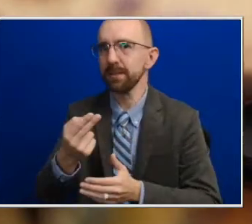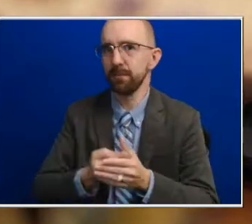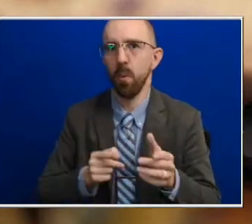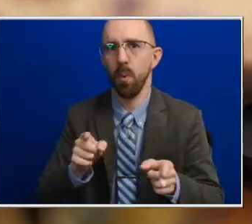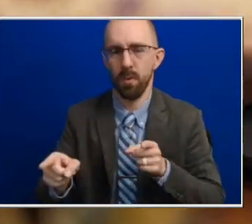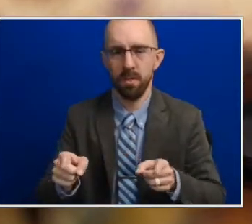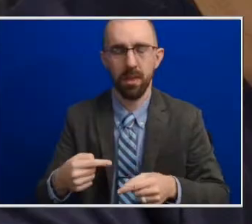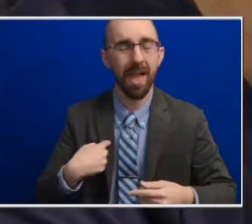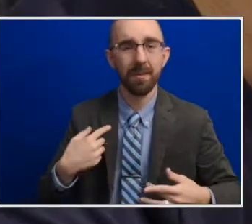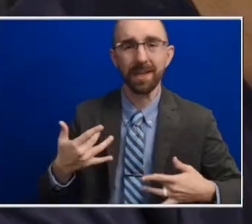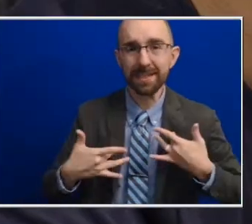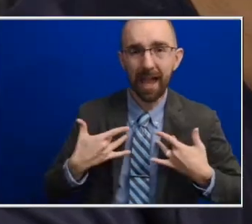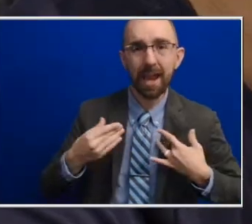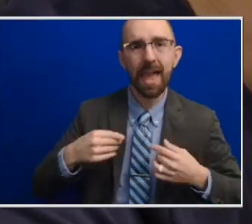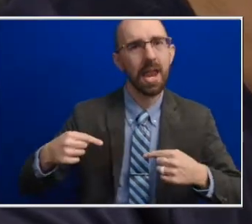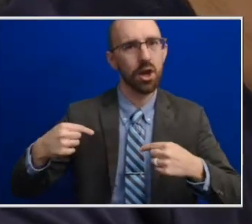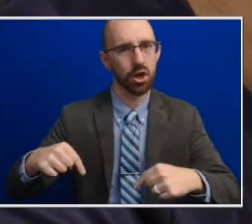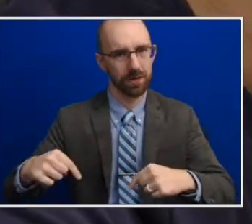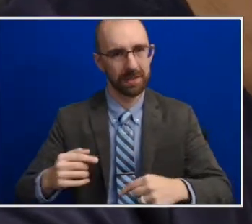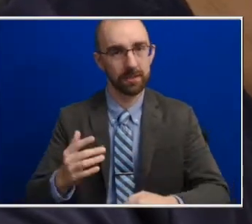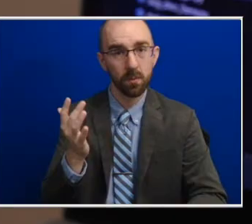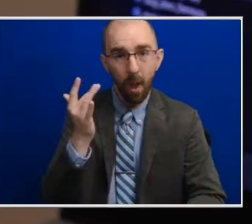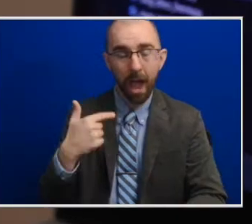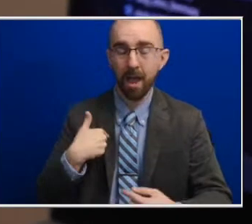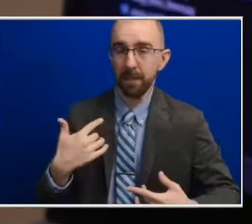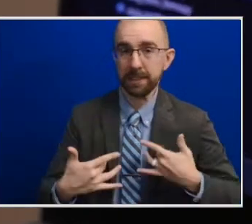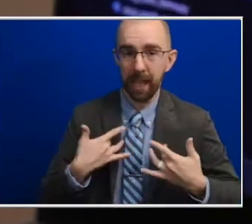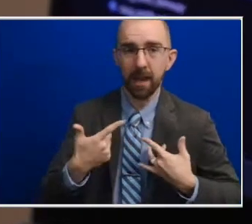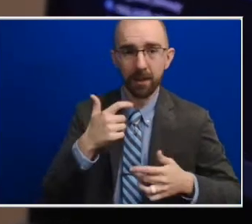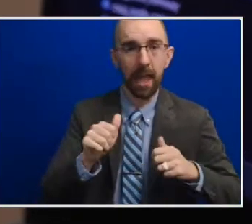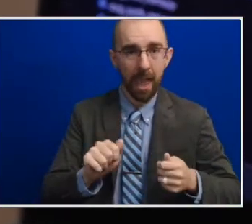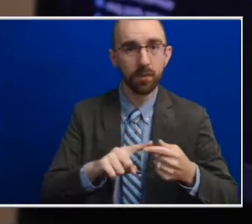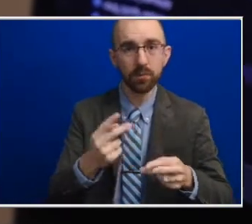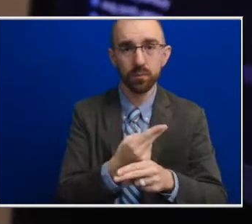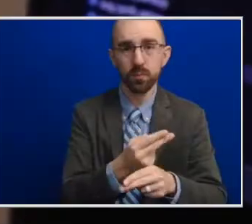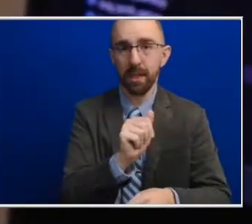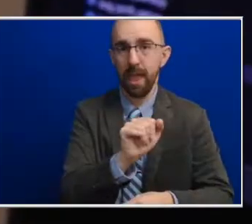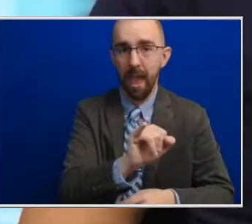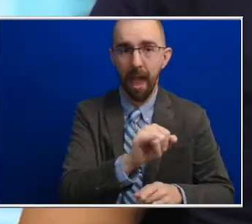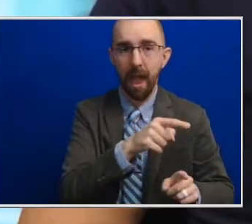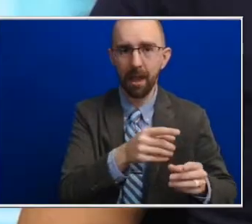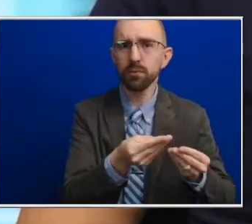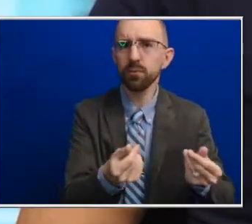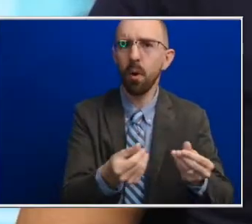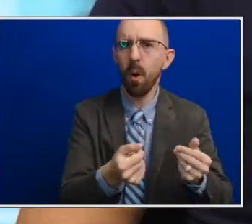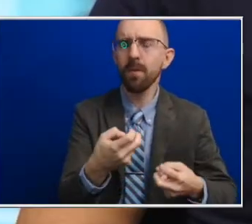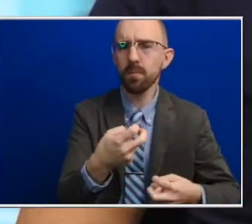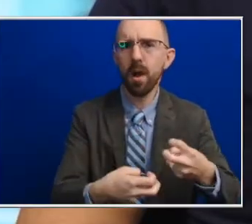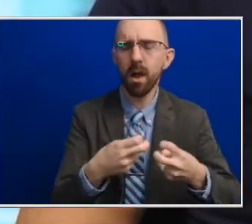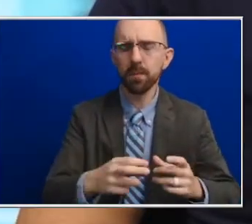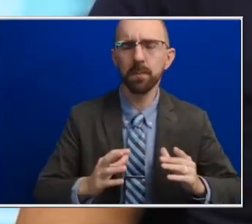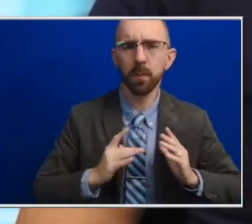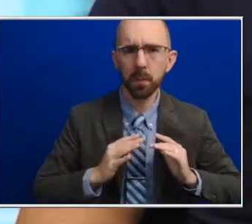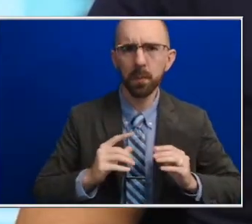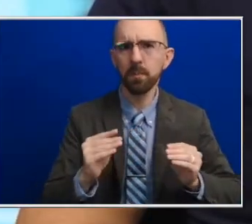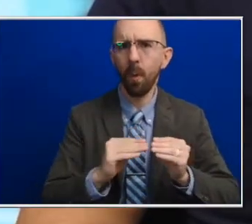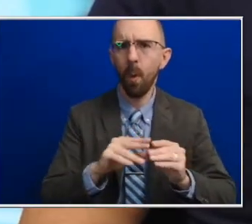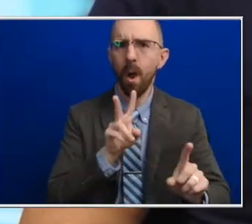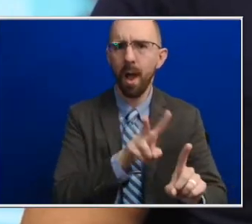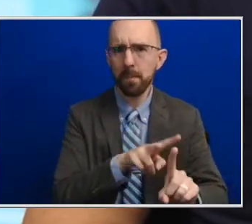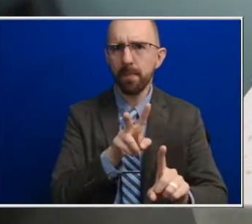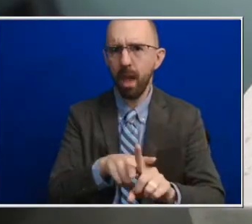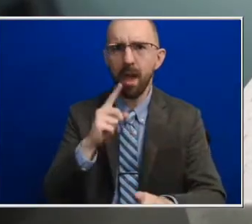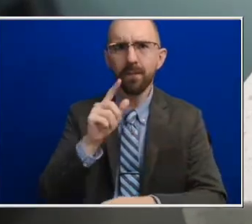and nervous for it. I'm excited because it'll be able to use AI to solve a lot more problems. There are a ton of applications for AI